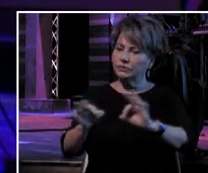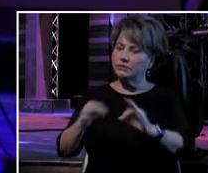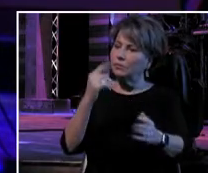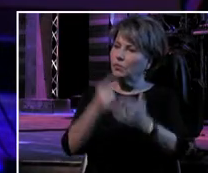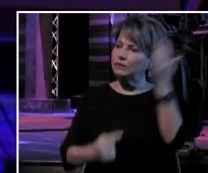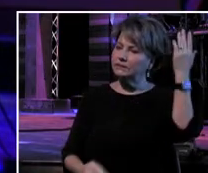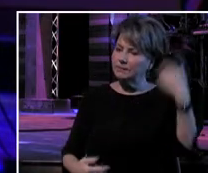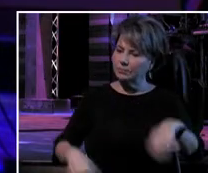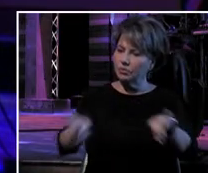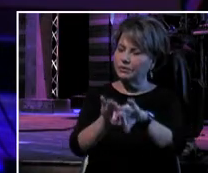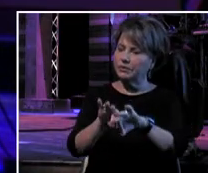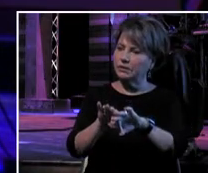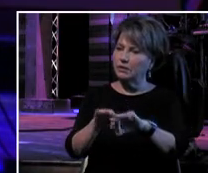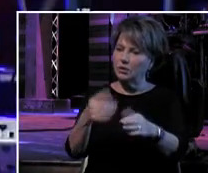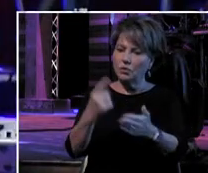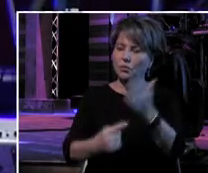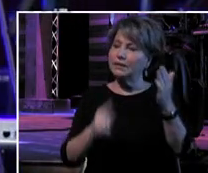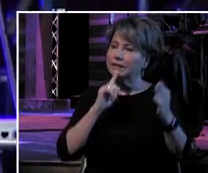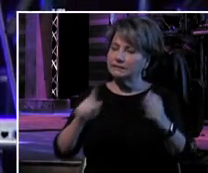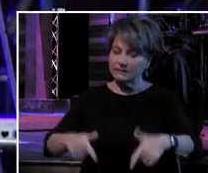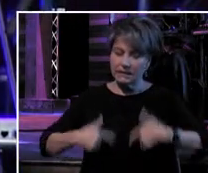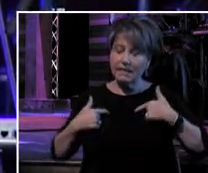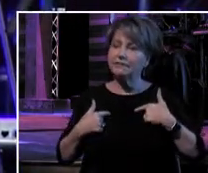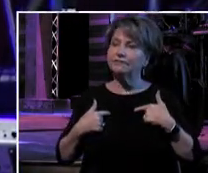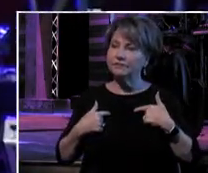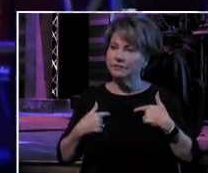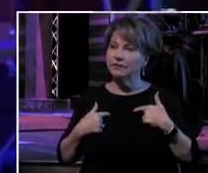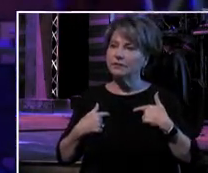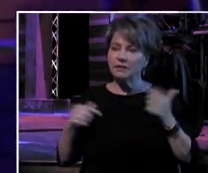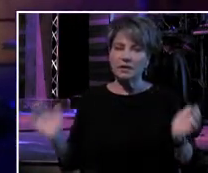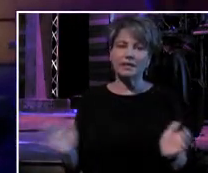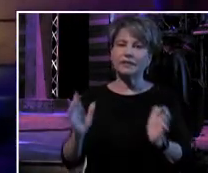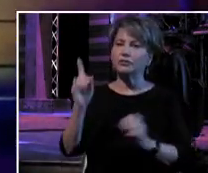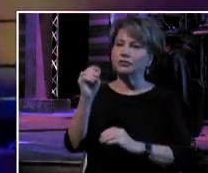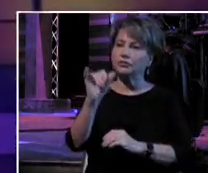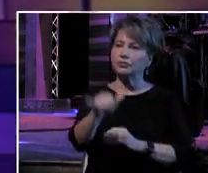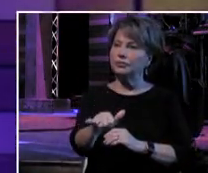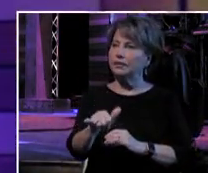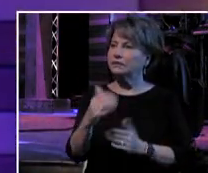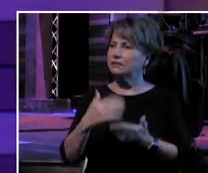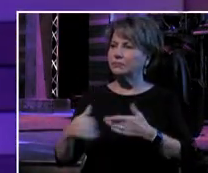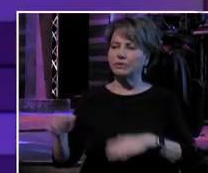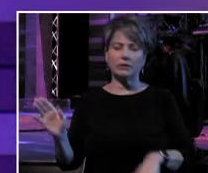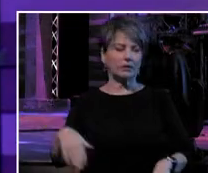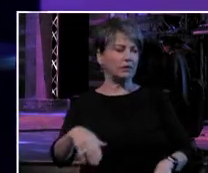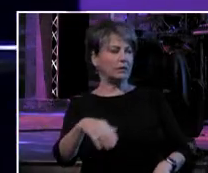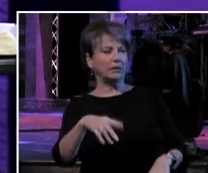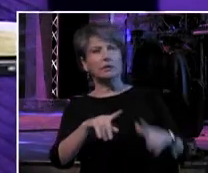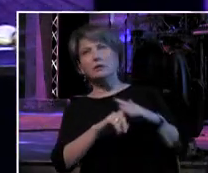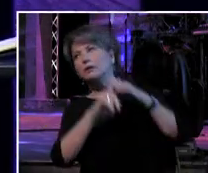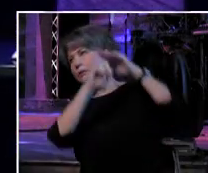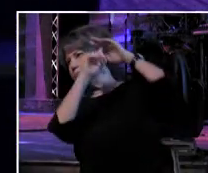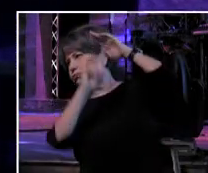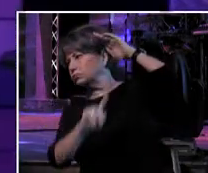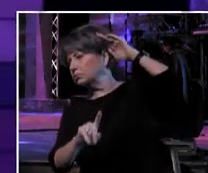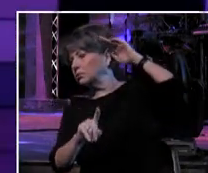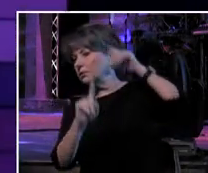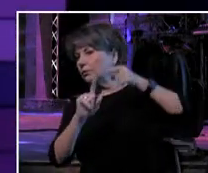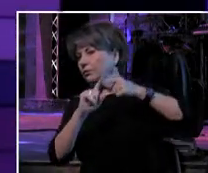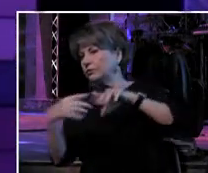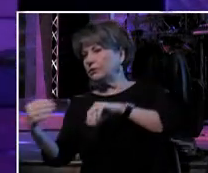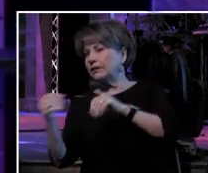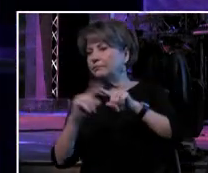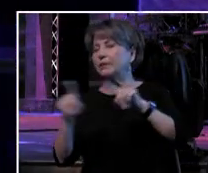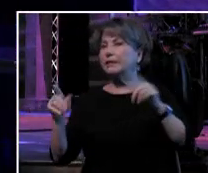brings you life, what brought you life. I would encourage you to do this. I know some of you are just going to forget this when we leave, but I'm going to do it this